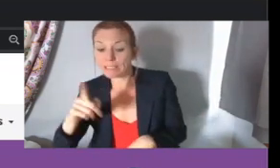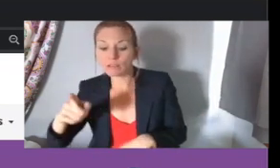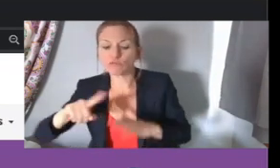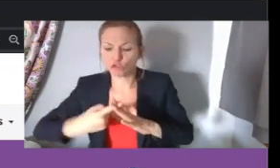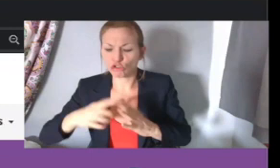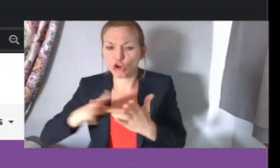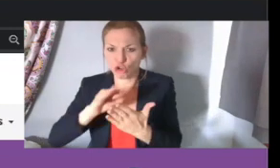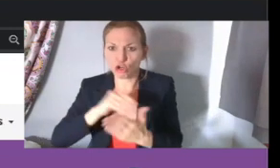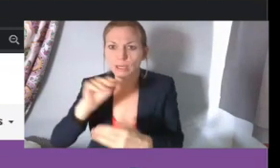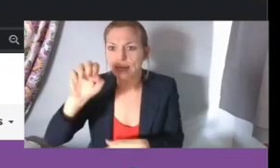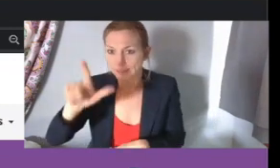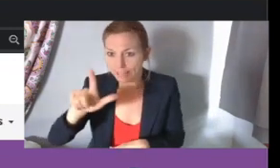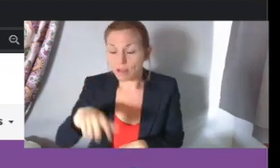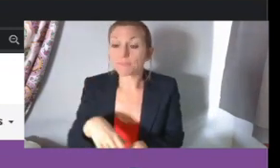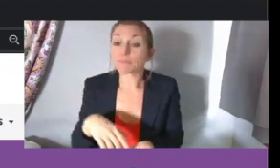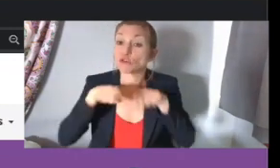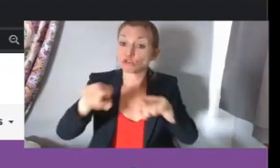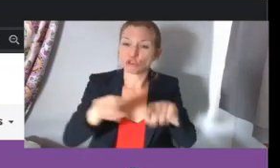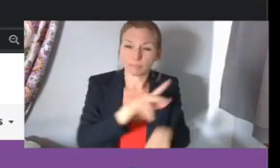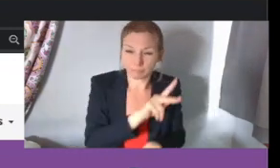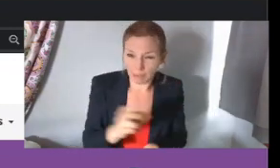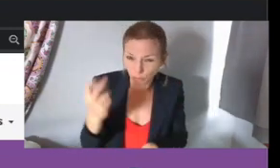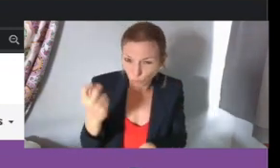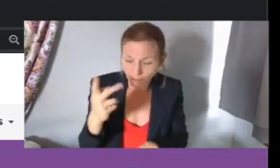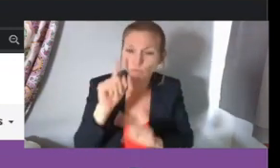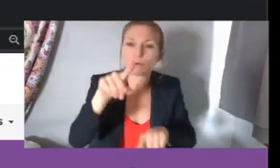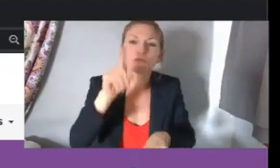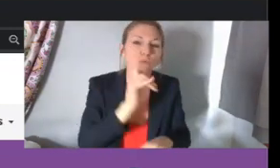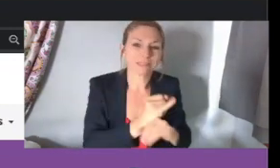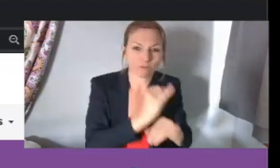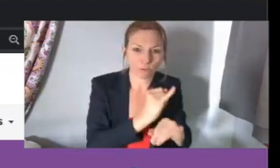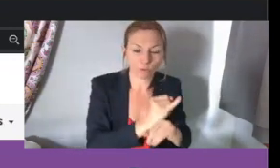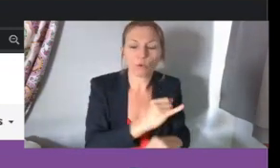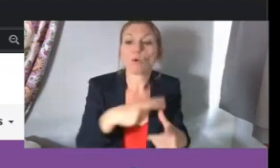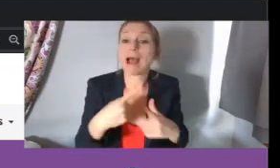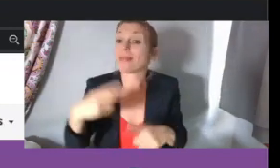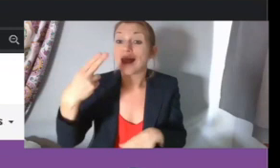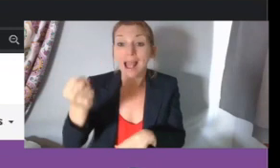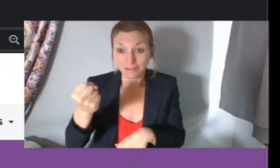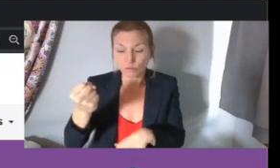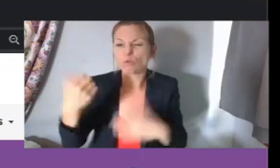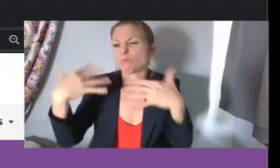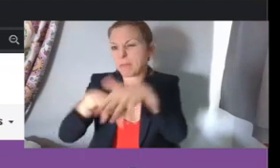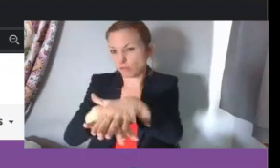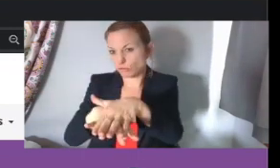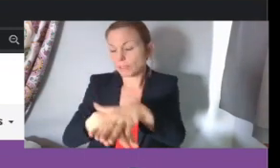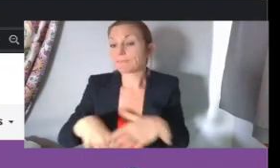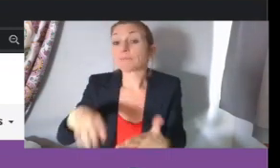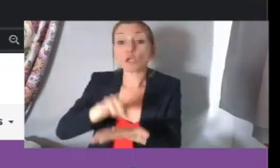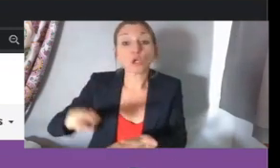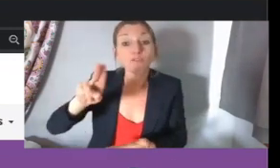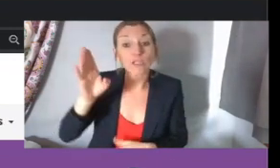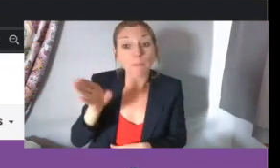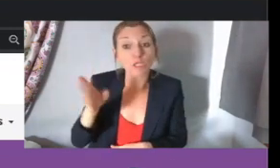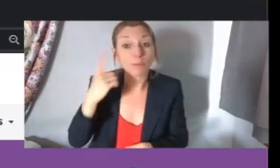deaf school in her primary school years and was mainstreamed in a public high school before attending the University of Baltimore for her bachelor's and